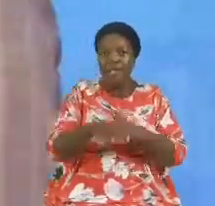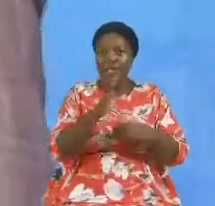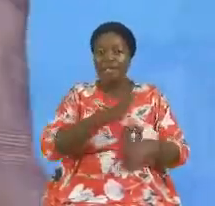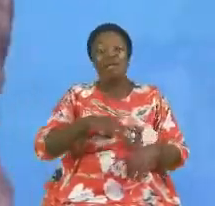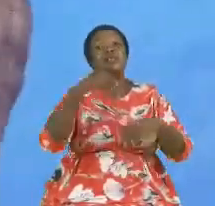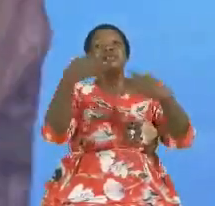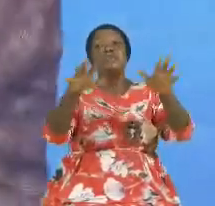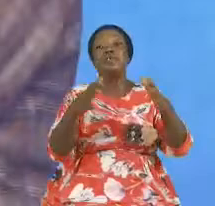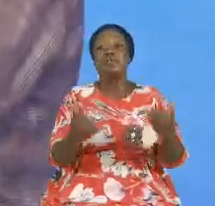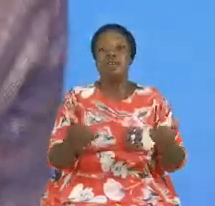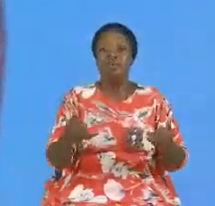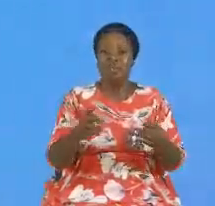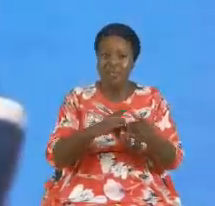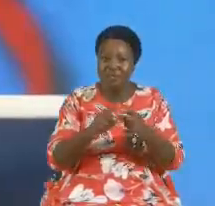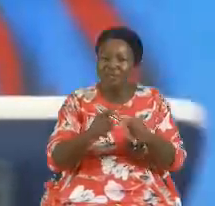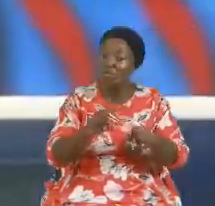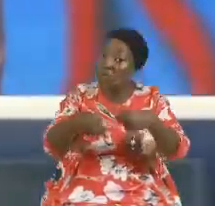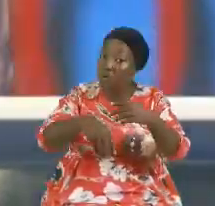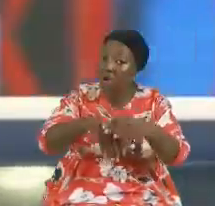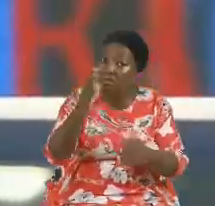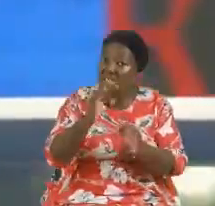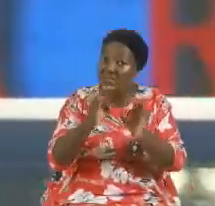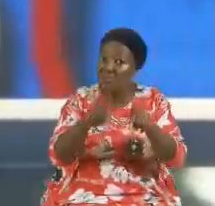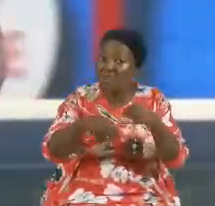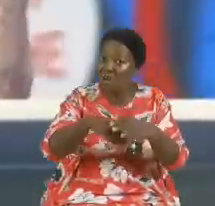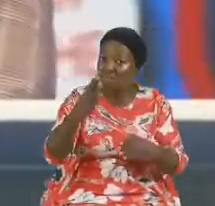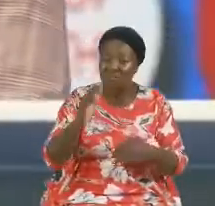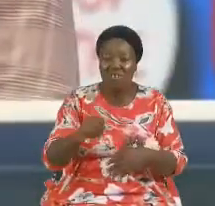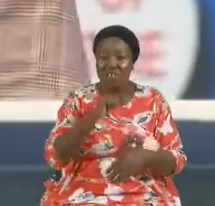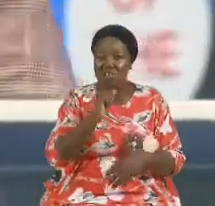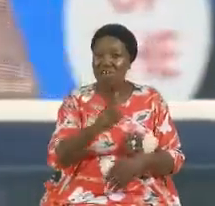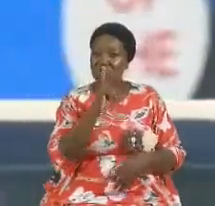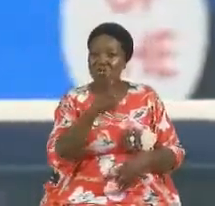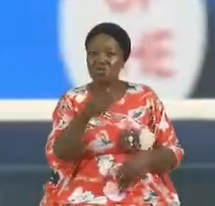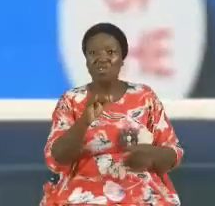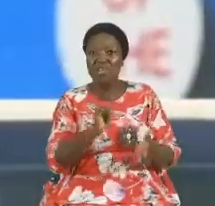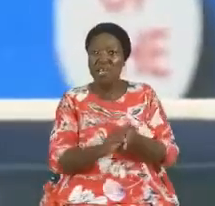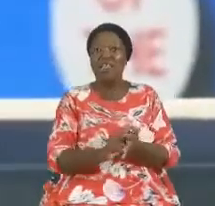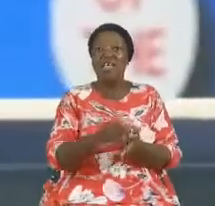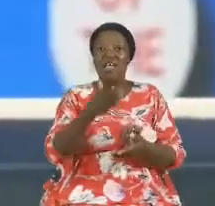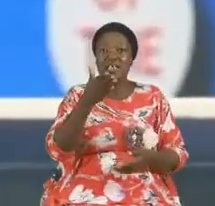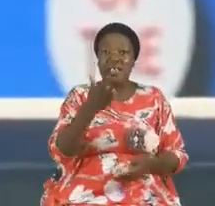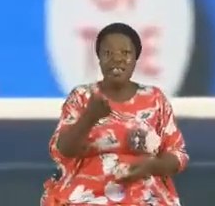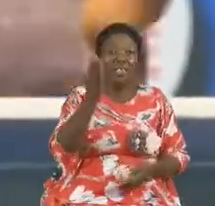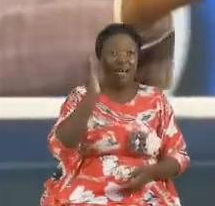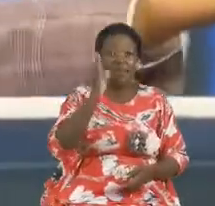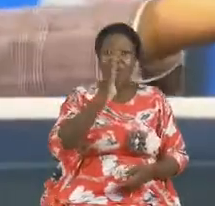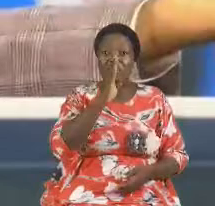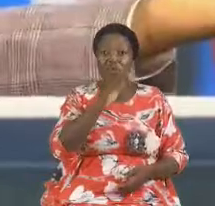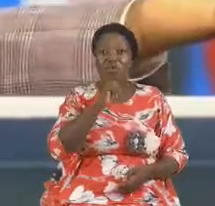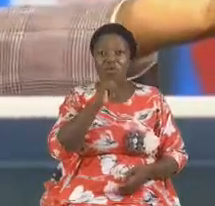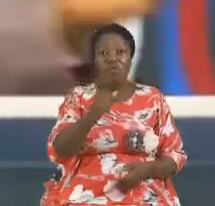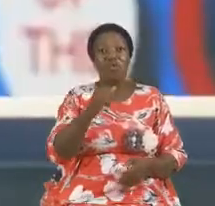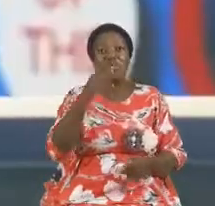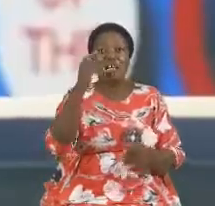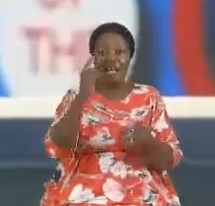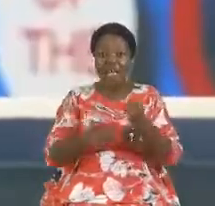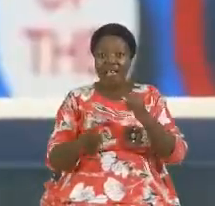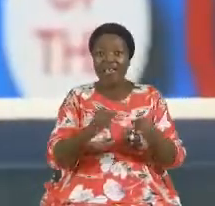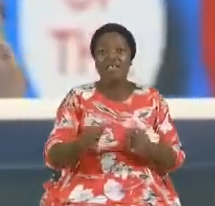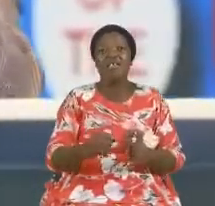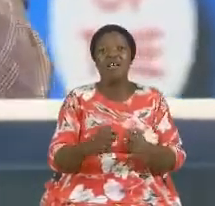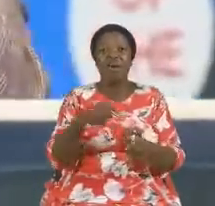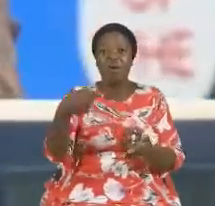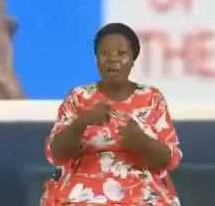crusade is over, so abiding in Christ is over. If you go out, we cannot guarantee that there'll